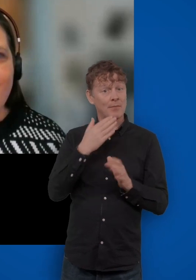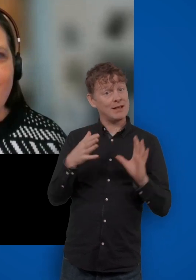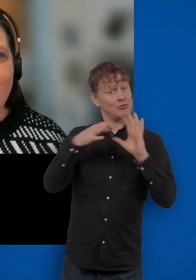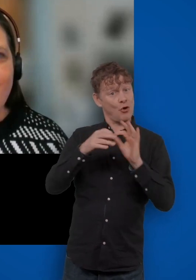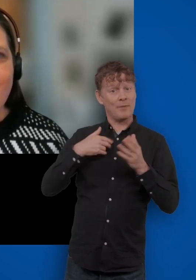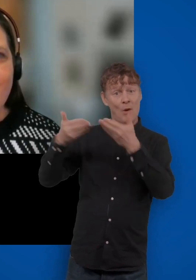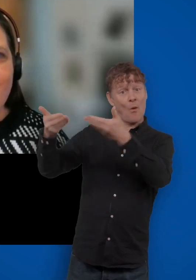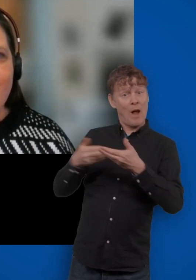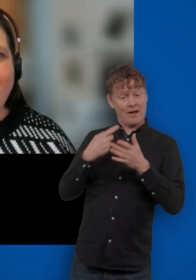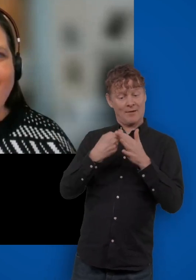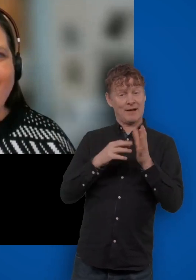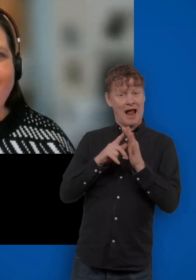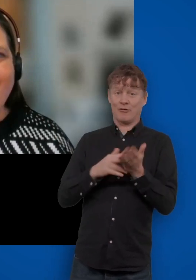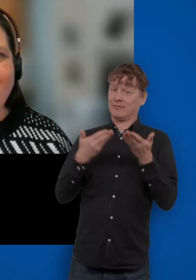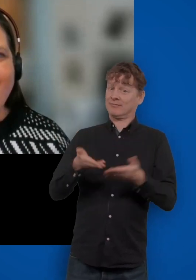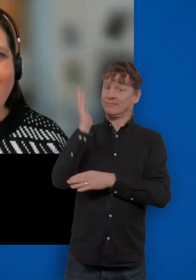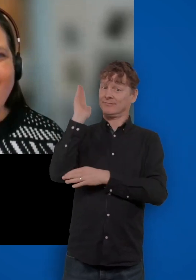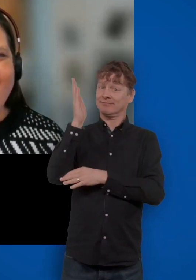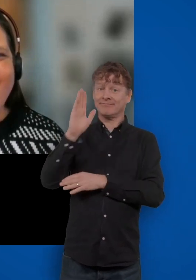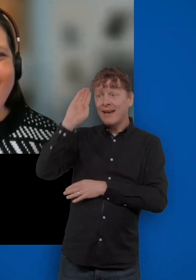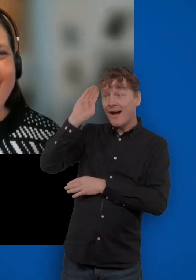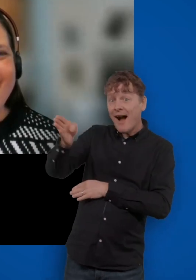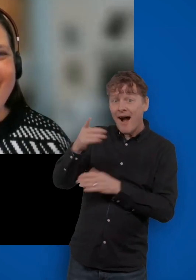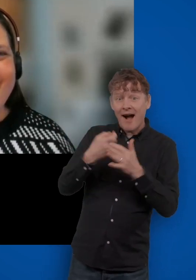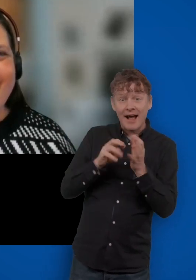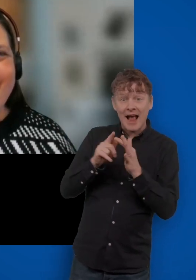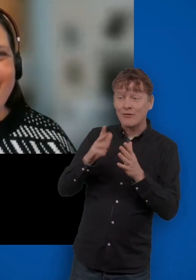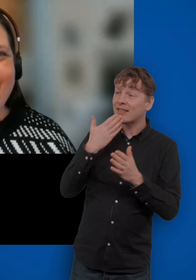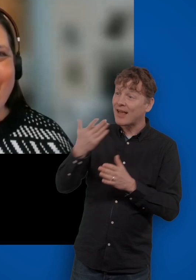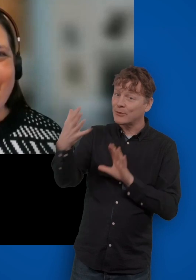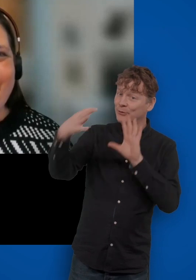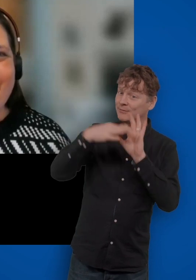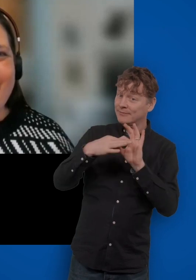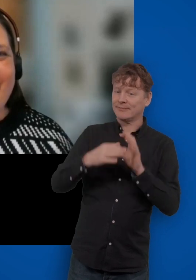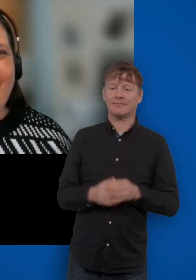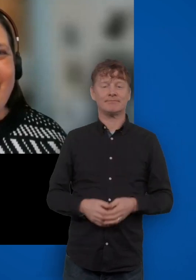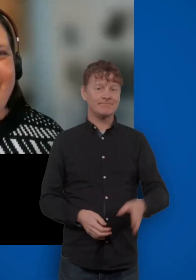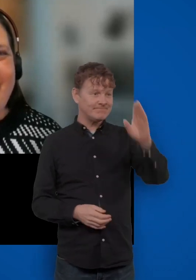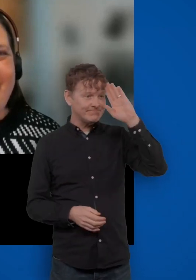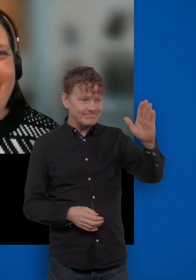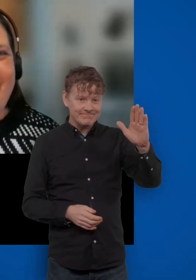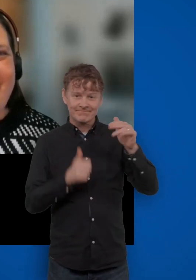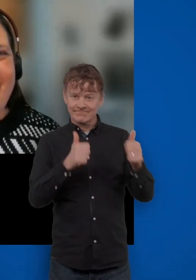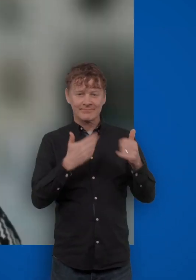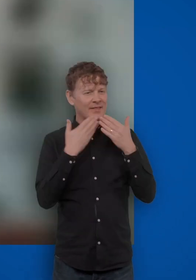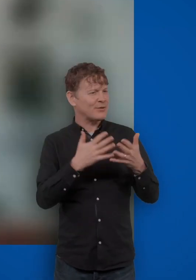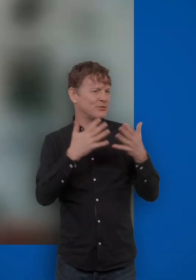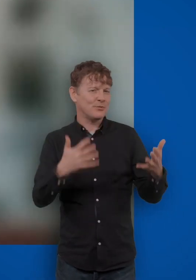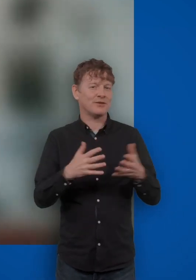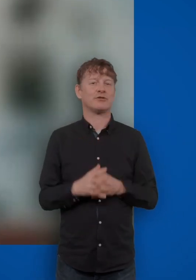welcoming Karen to the screen. Hi, Karen, and thank you for joining us today. Hi, thank you so